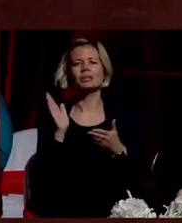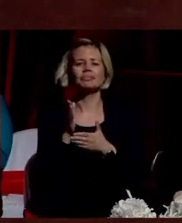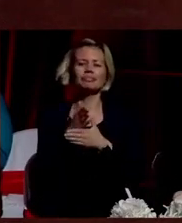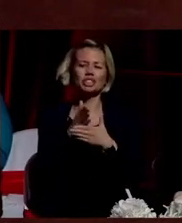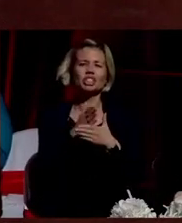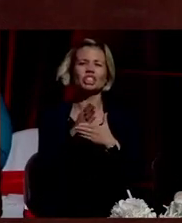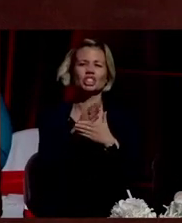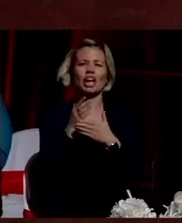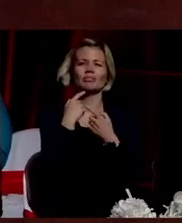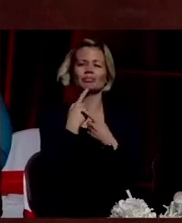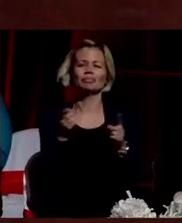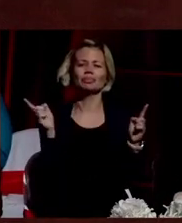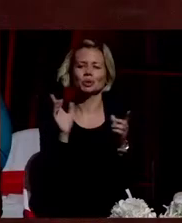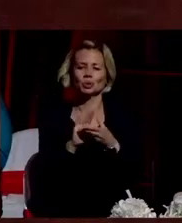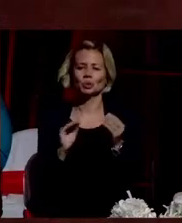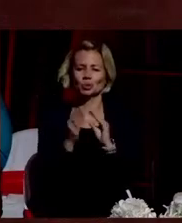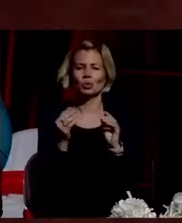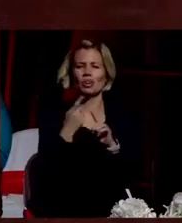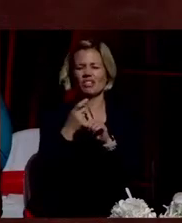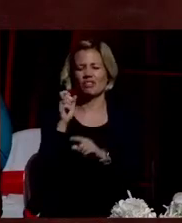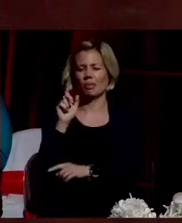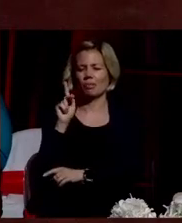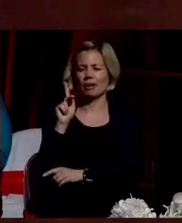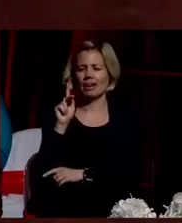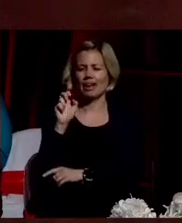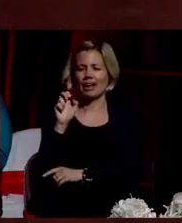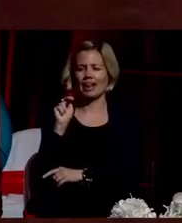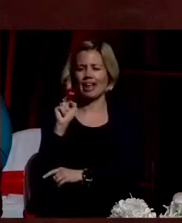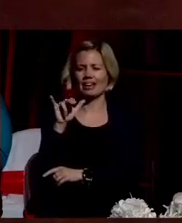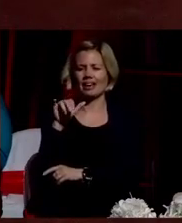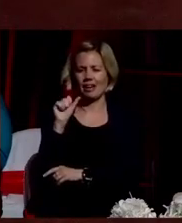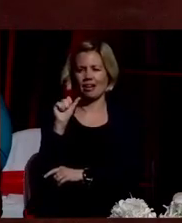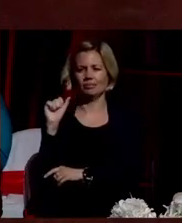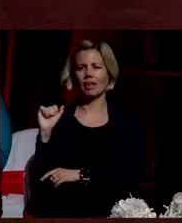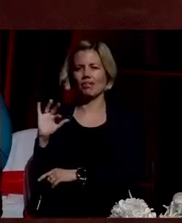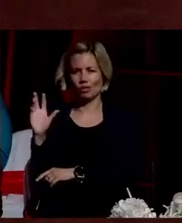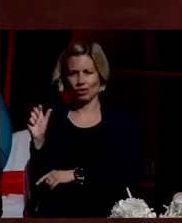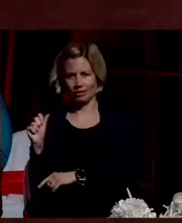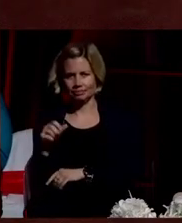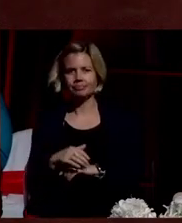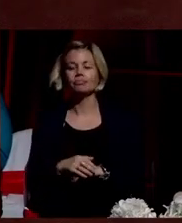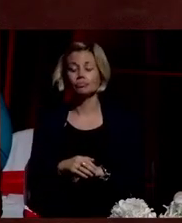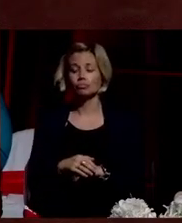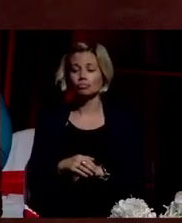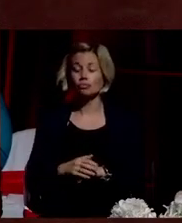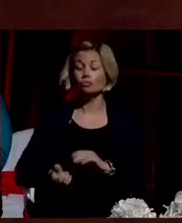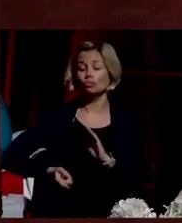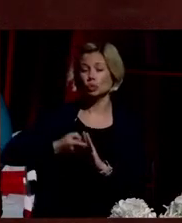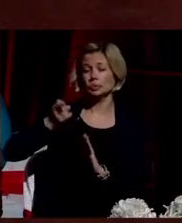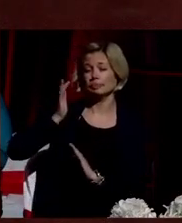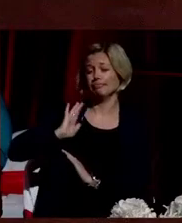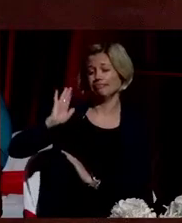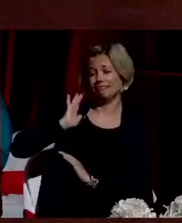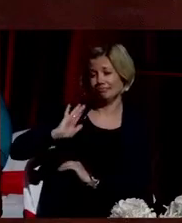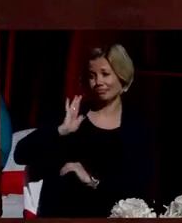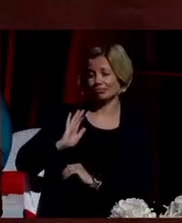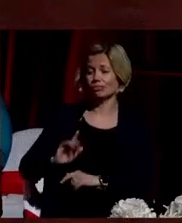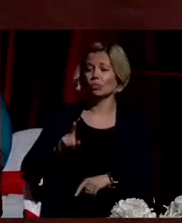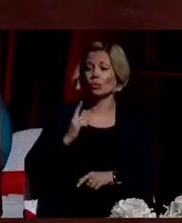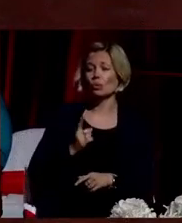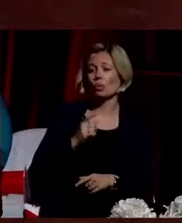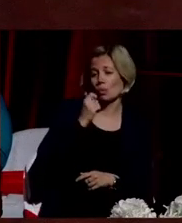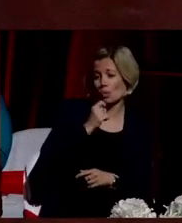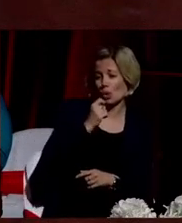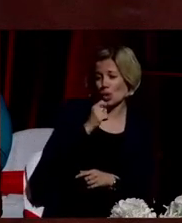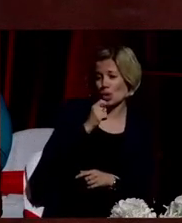you, and it's from Kenya, Africa. Once upon a time, a daughter complained to her father that her life was miserable and